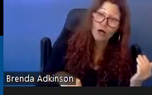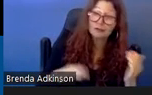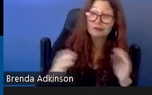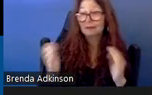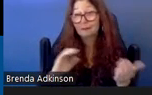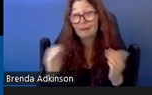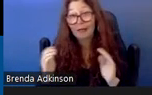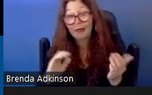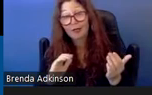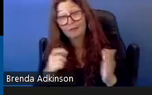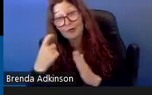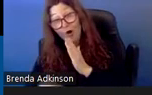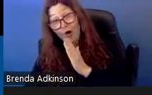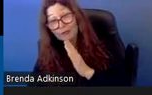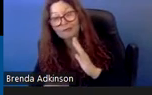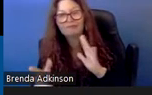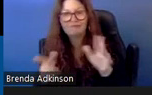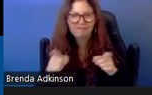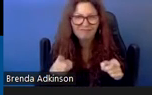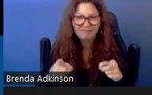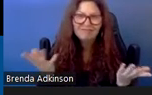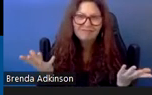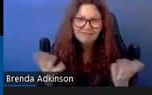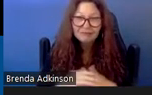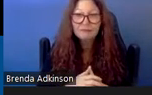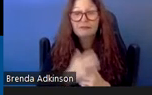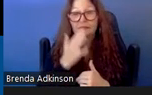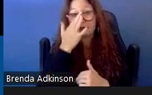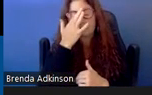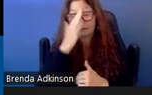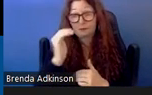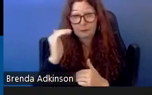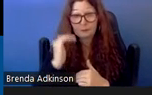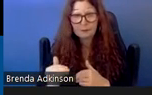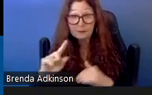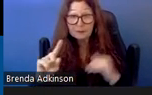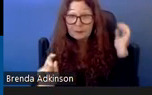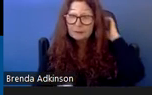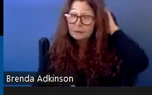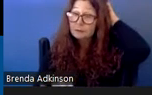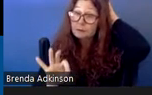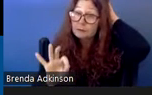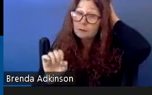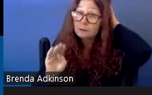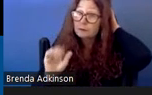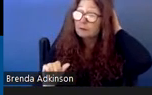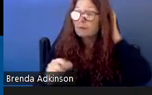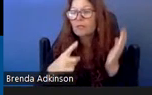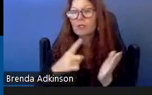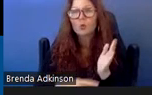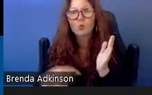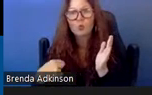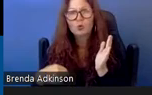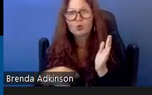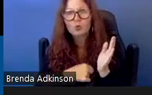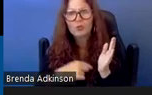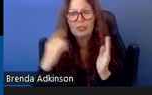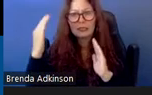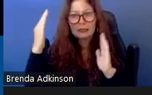Thanks, Jennifer. The next question is, what should we expect from FEMA with regard to building capacity